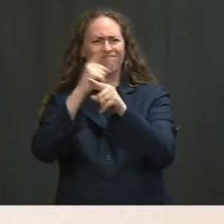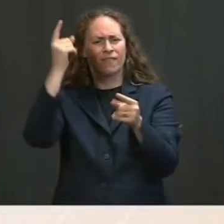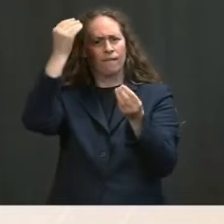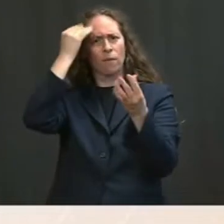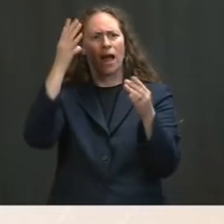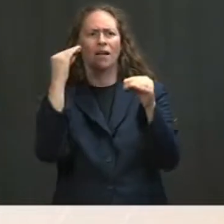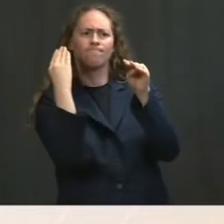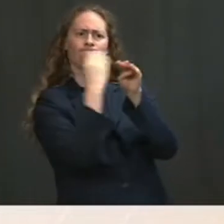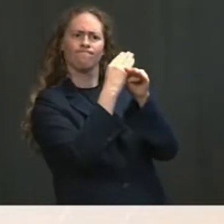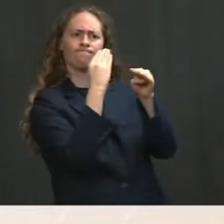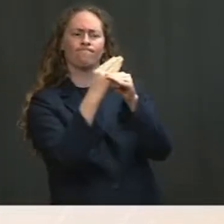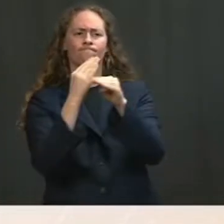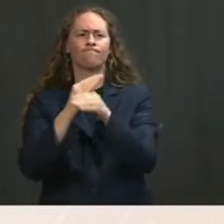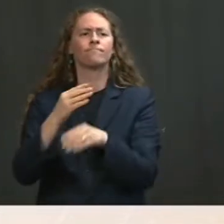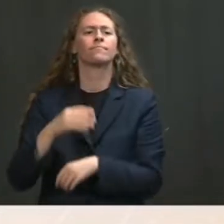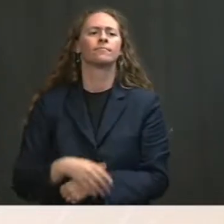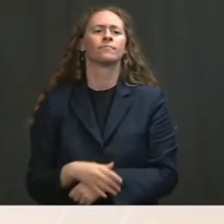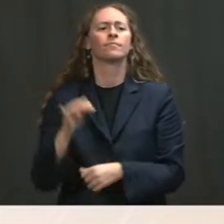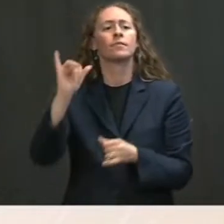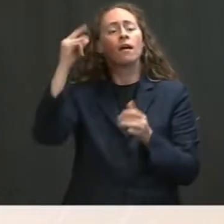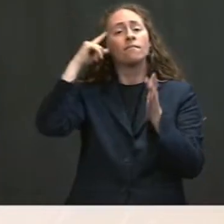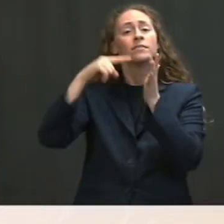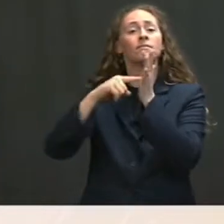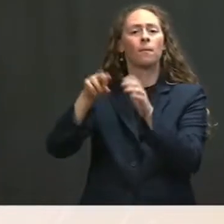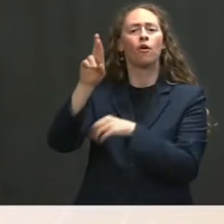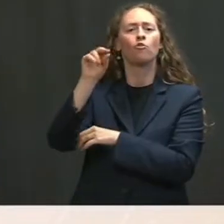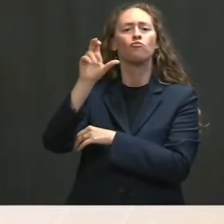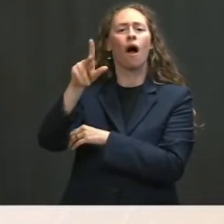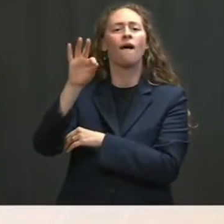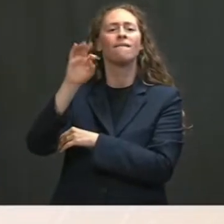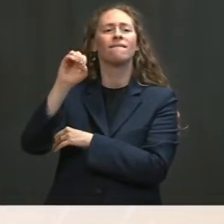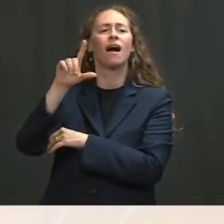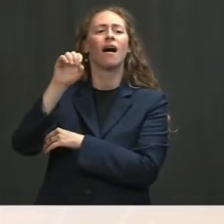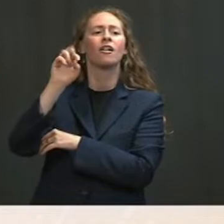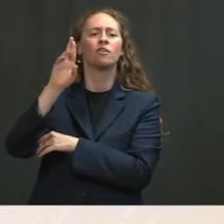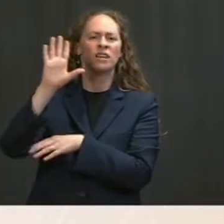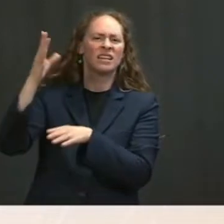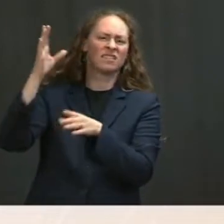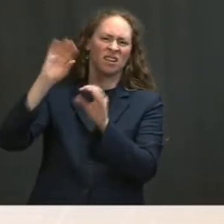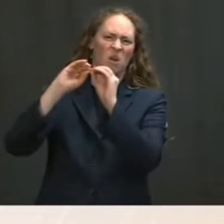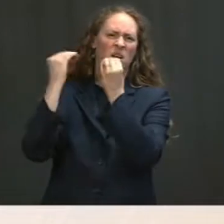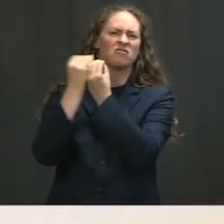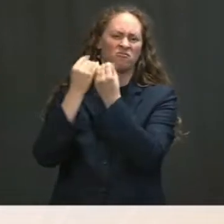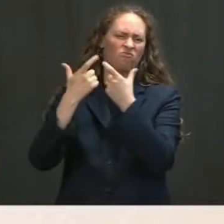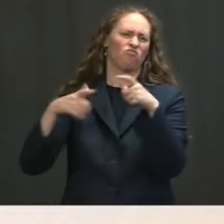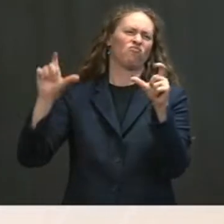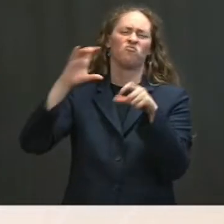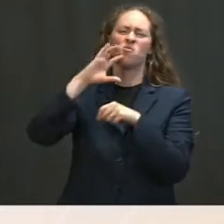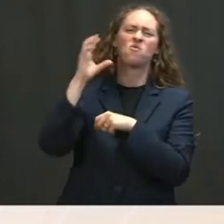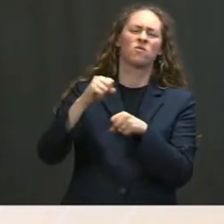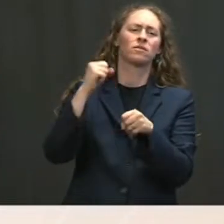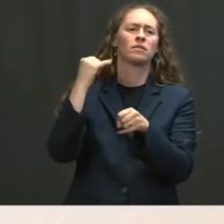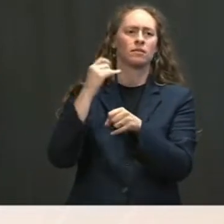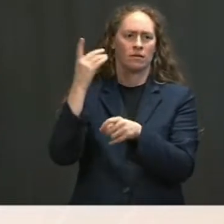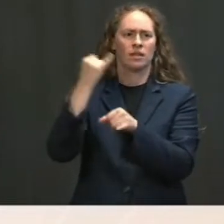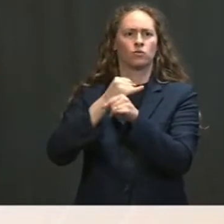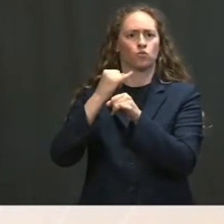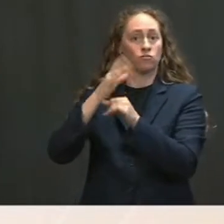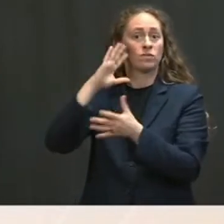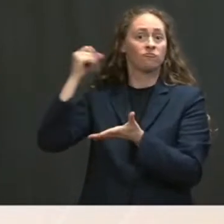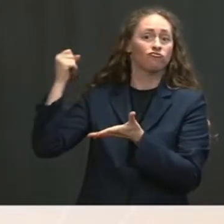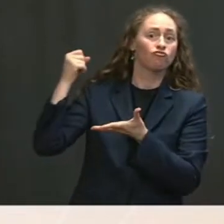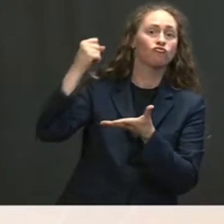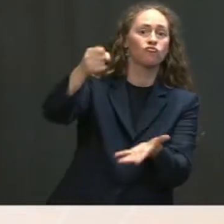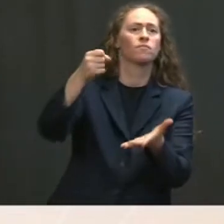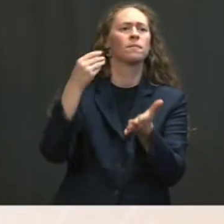is announcing a $13.5 million commitment to counter health misinformation. The Digital Public Library of America is